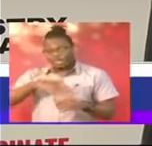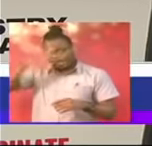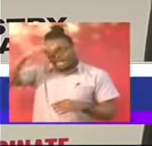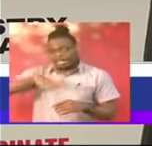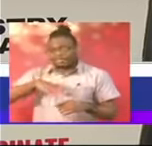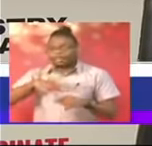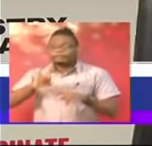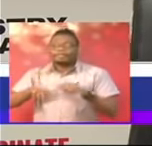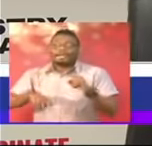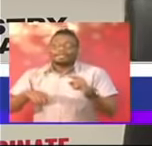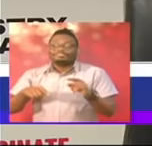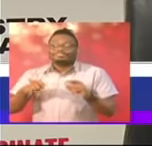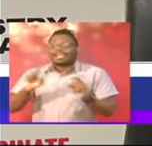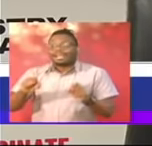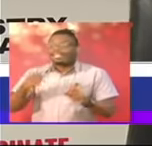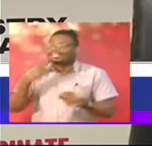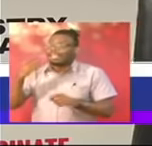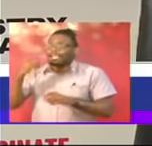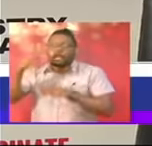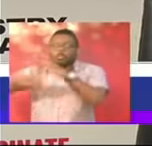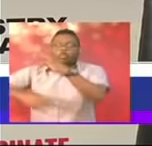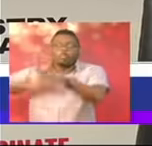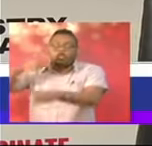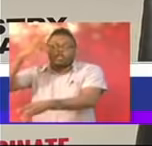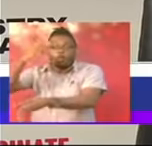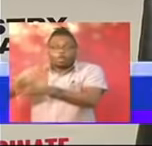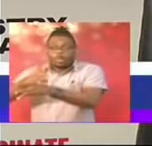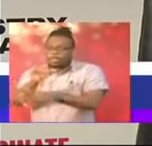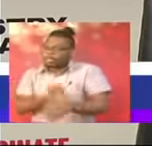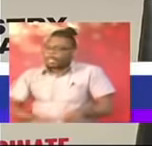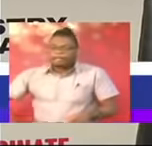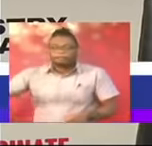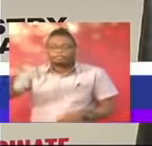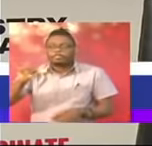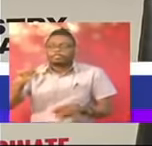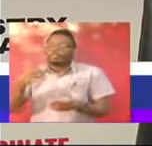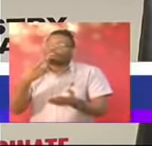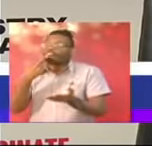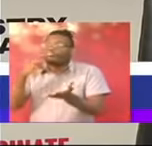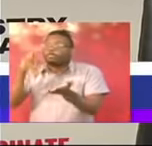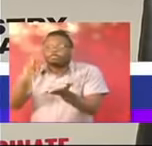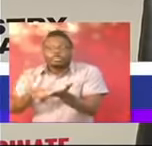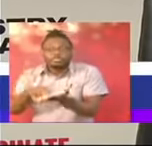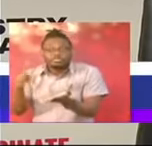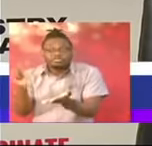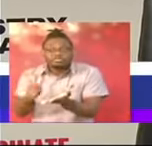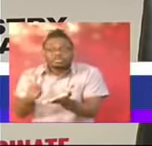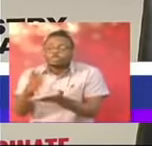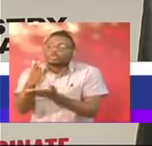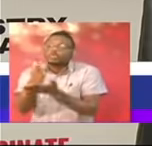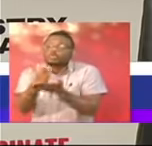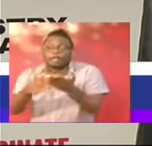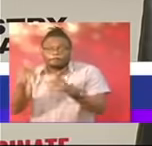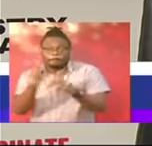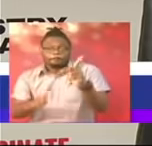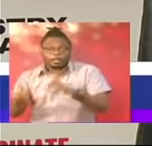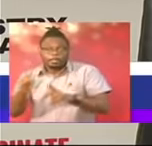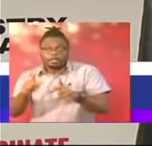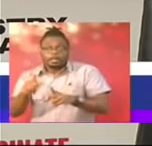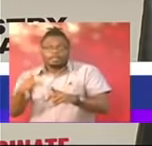that worldwide there have certainly been reports of what we call vaccine-induced thrombosis and thrombocytopenia,